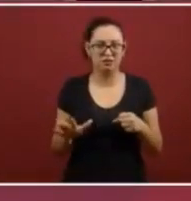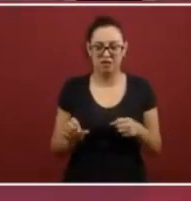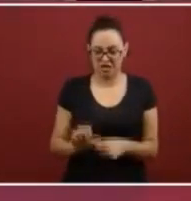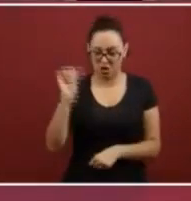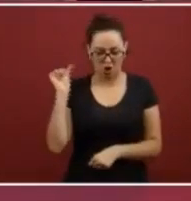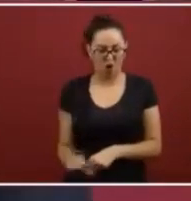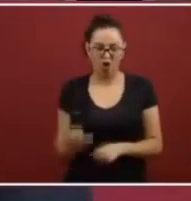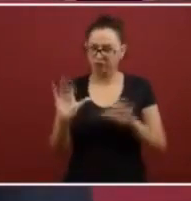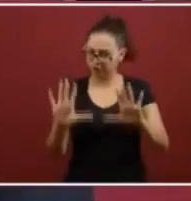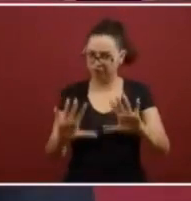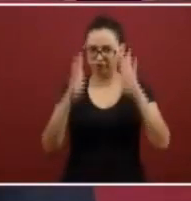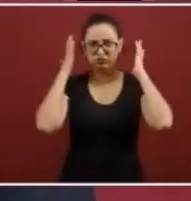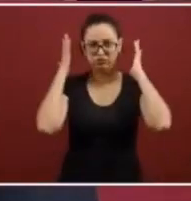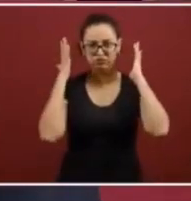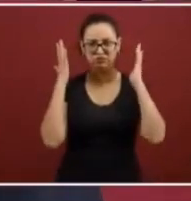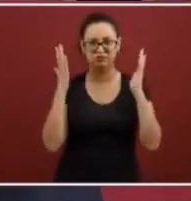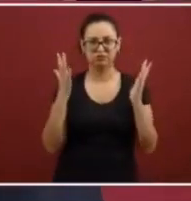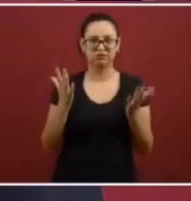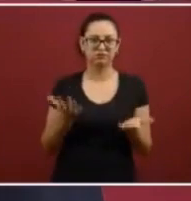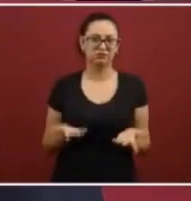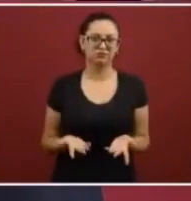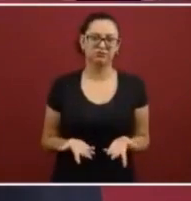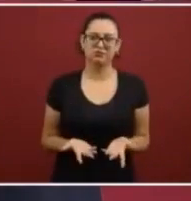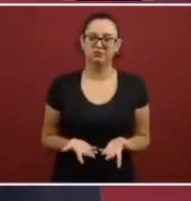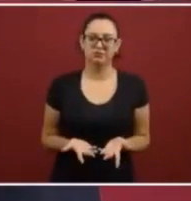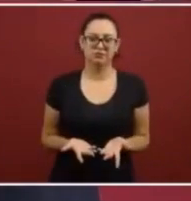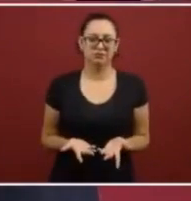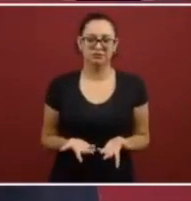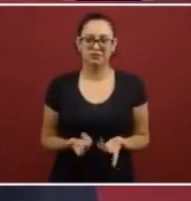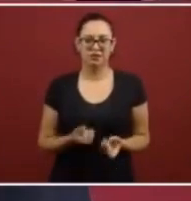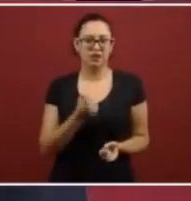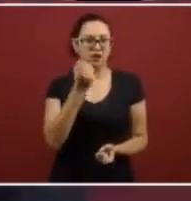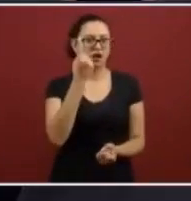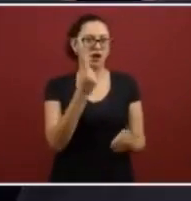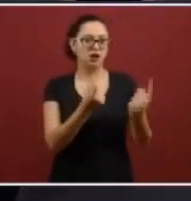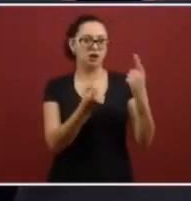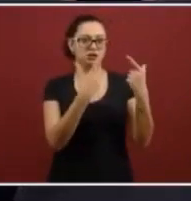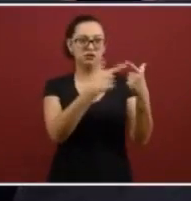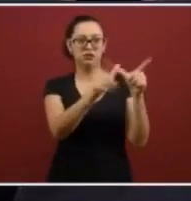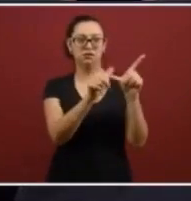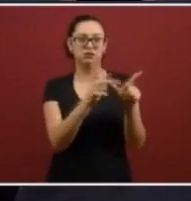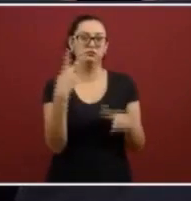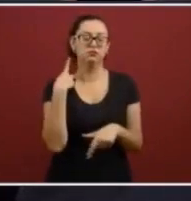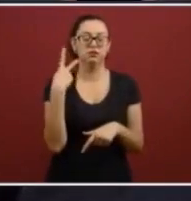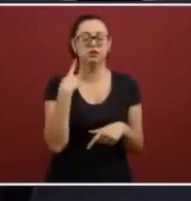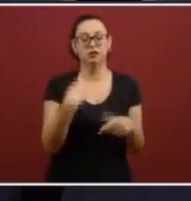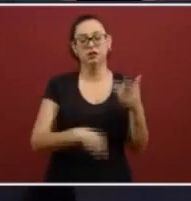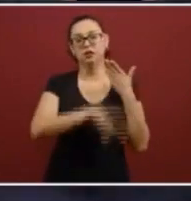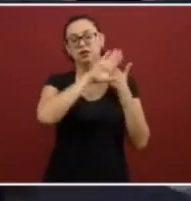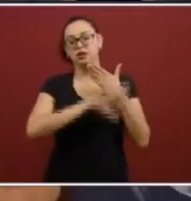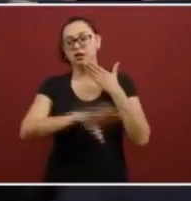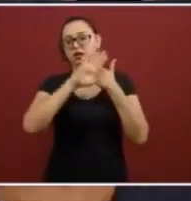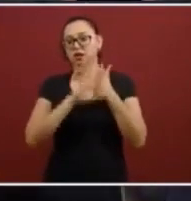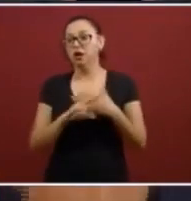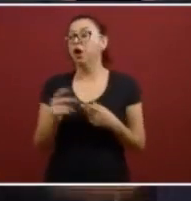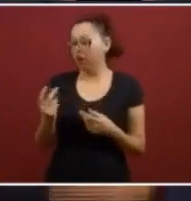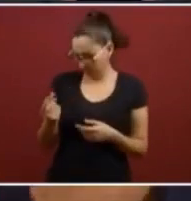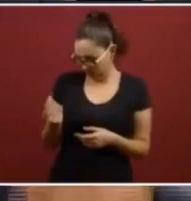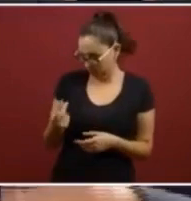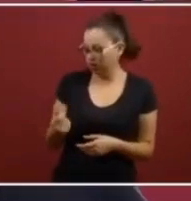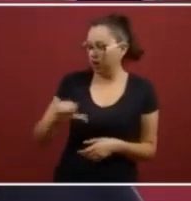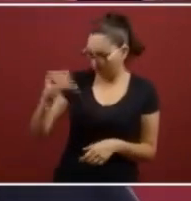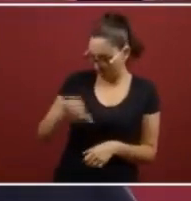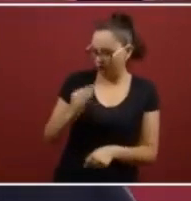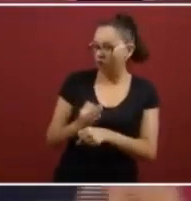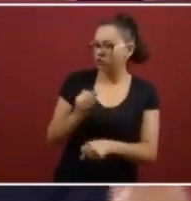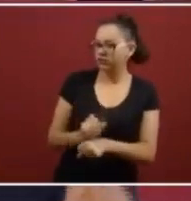ahora or I can't say it right now. lo que me pidieron algunos partidos cuando tomé posición, Like que me decía baje, ¿no?, el